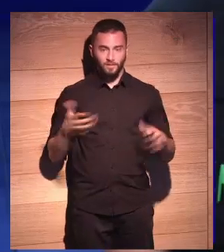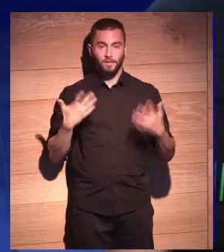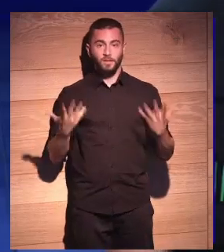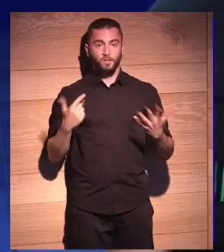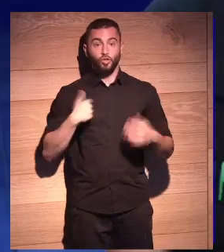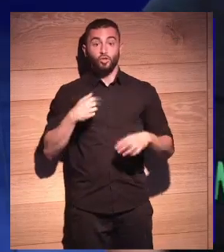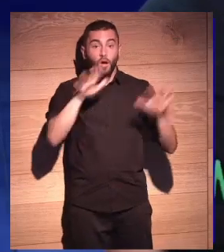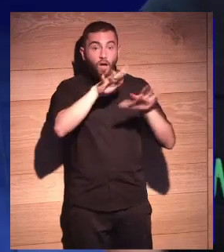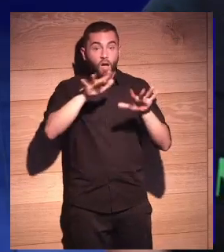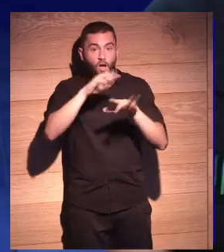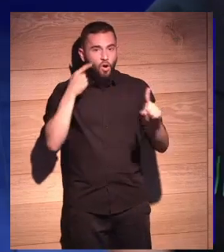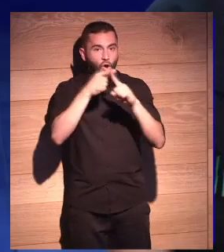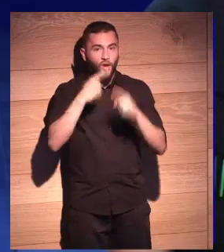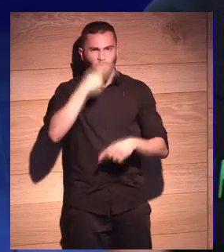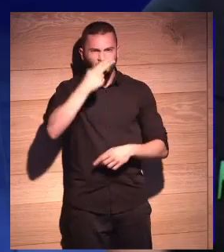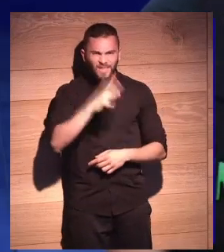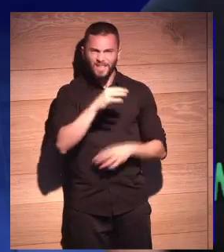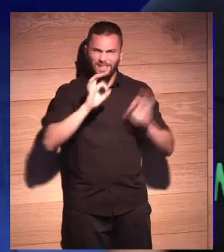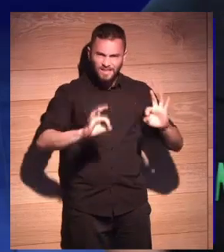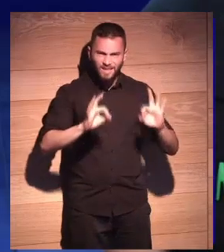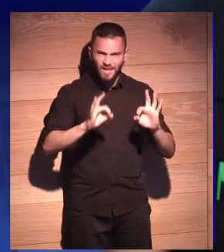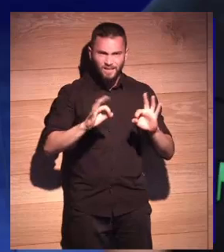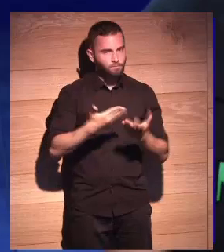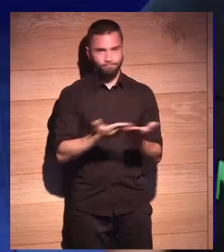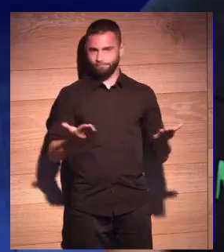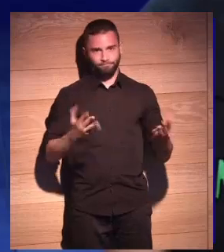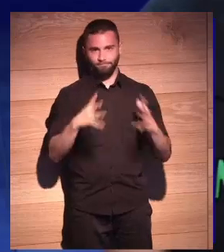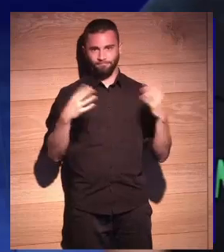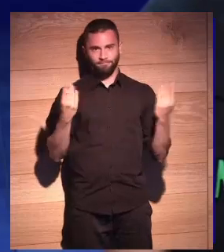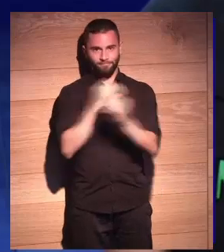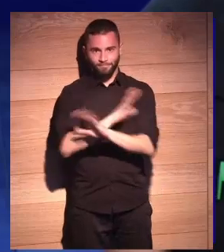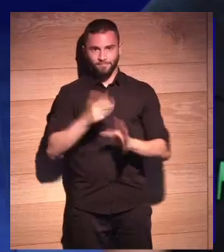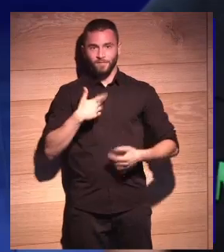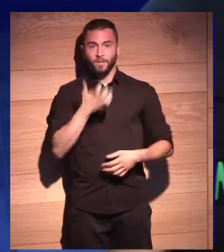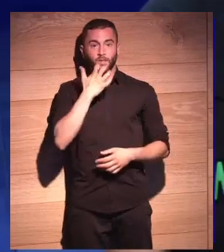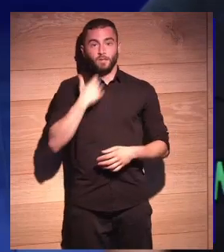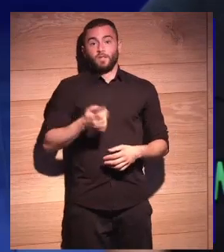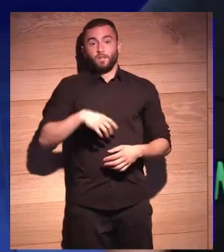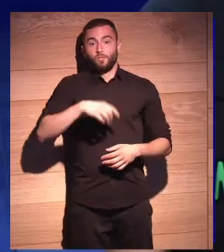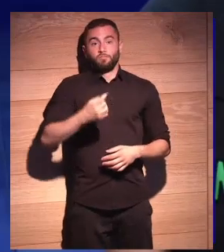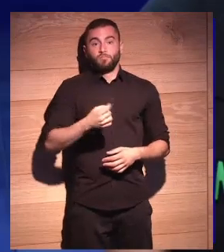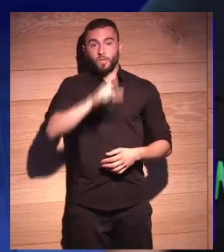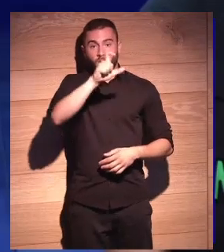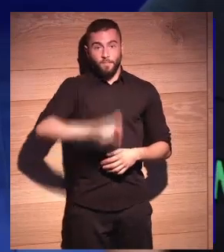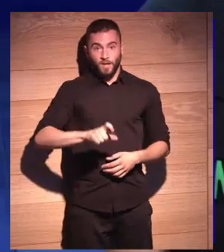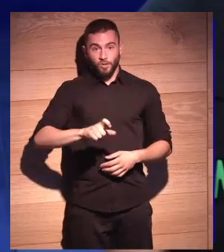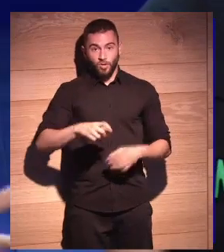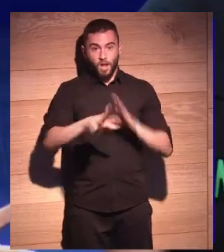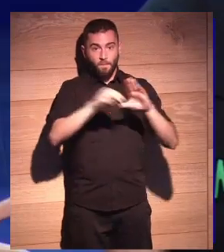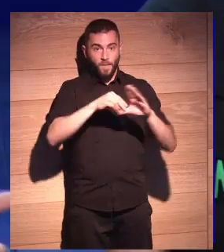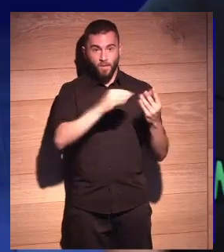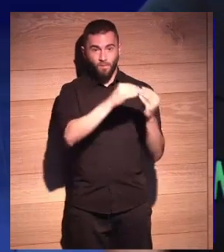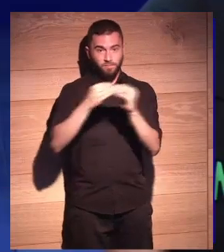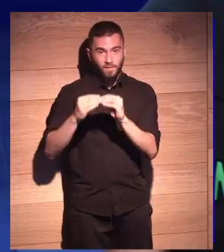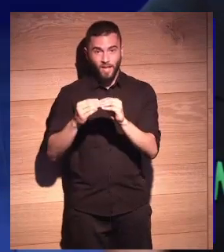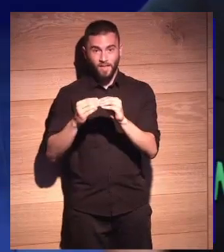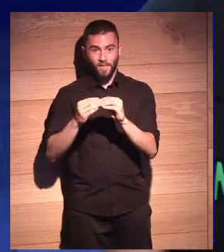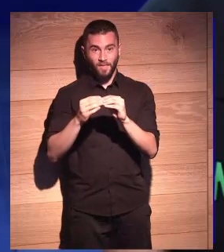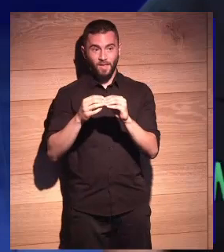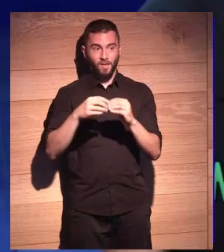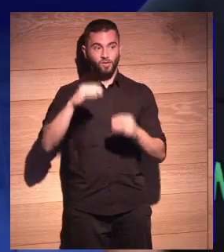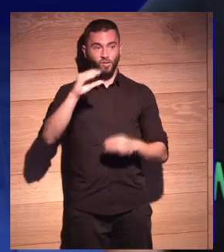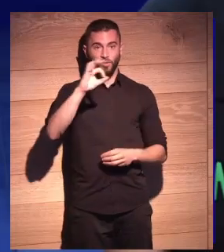interesting. So they have no idea. So when someone who has no idea about anything technological is making a video, they will do the video, but they don't